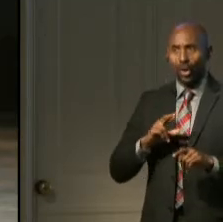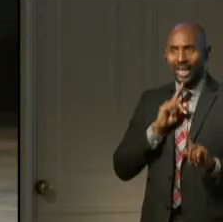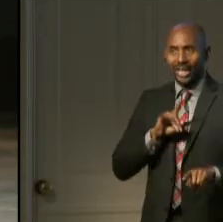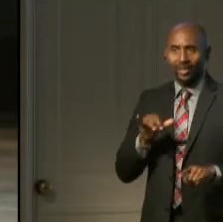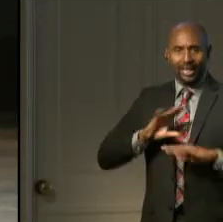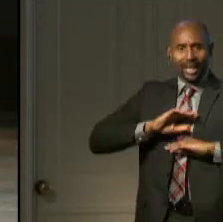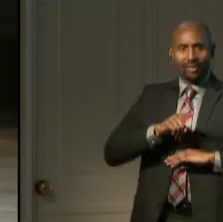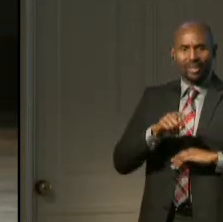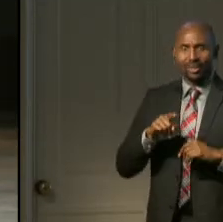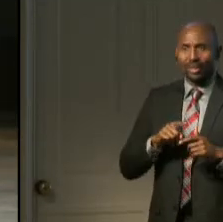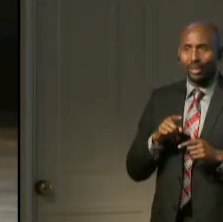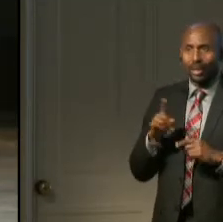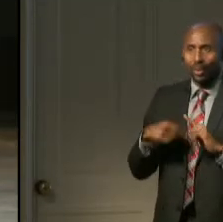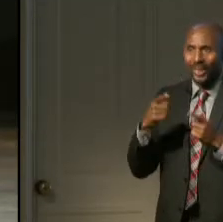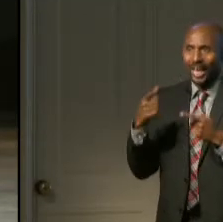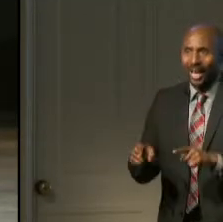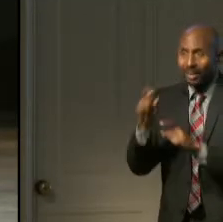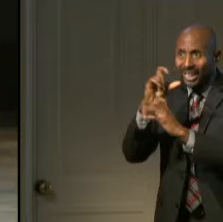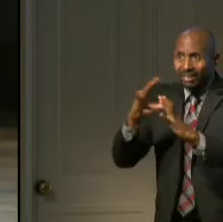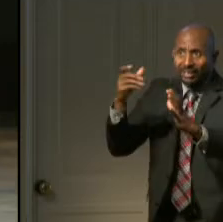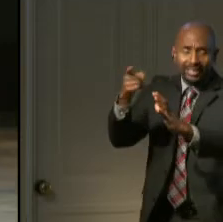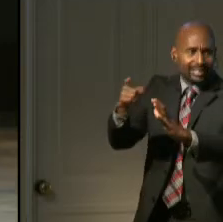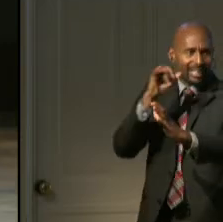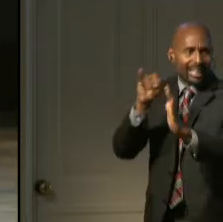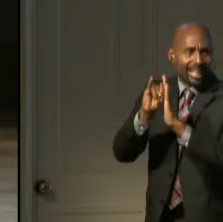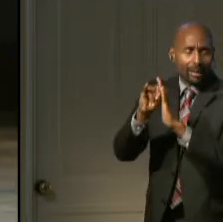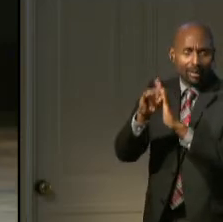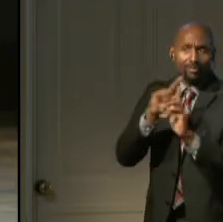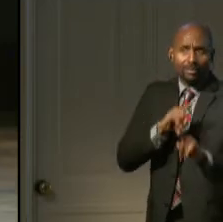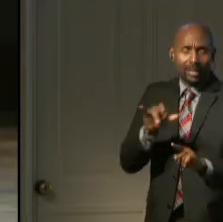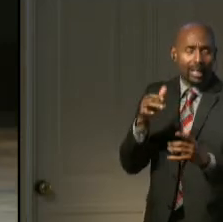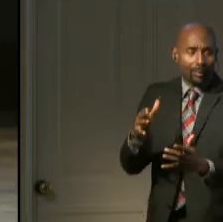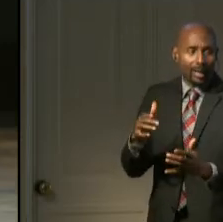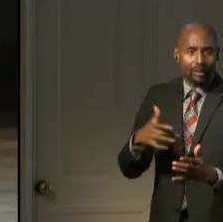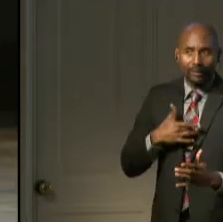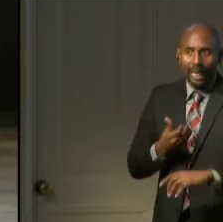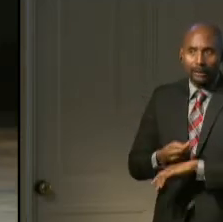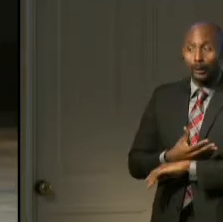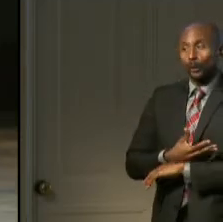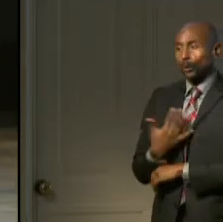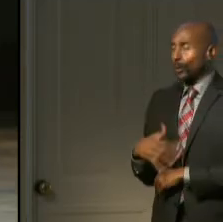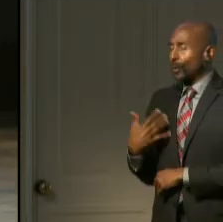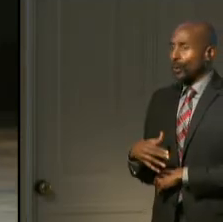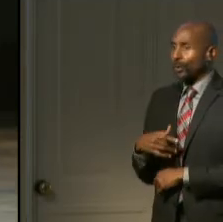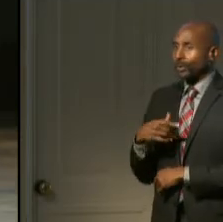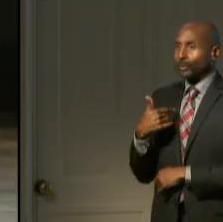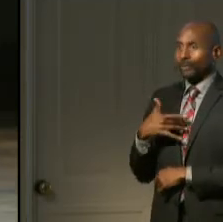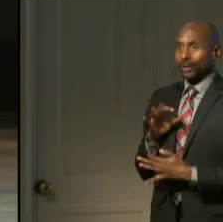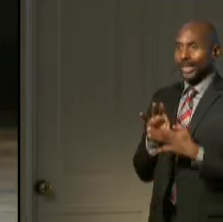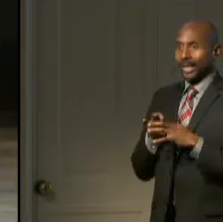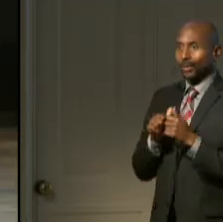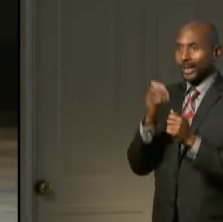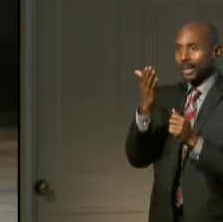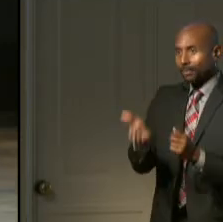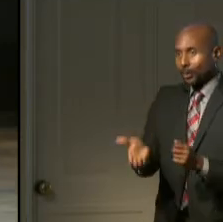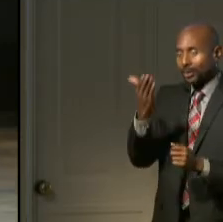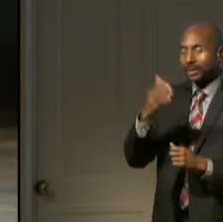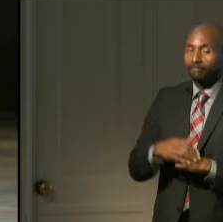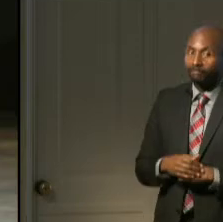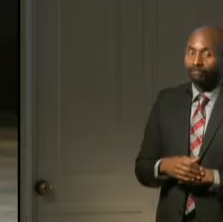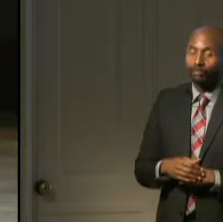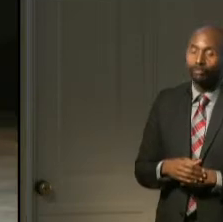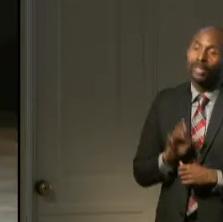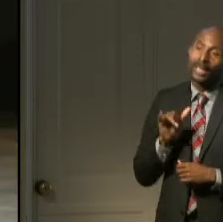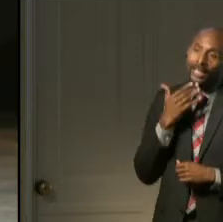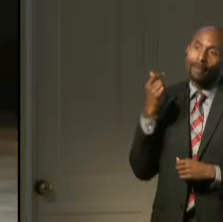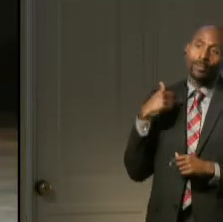kind of opened up this connection to this person. So I think that's, as far as we know, the best that we can do.